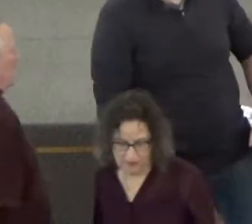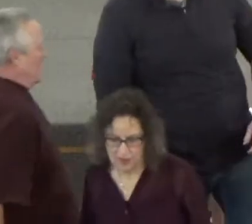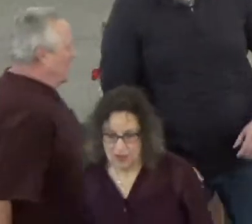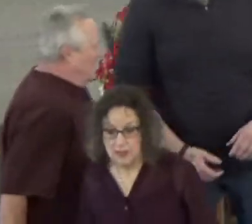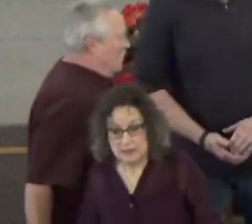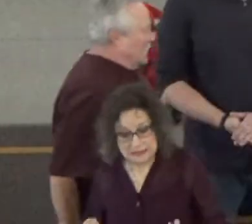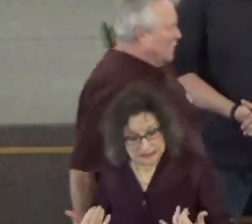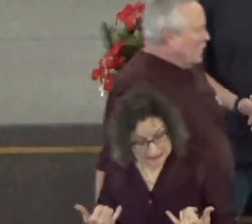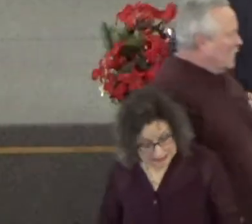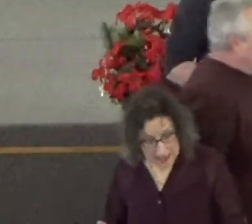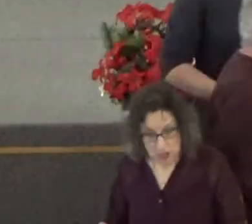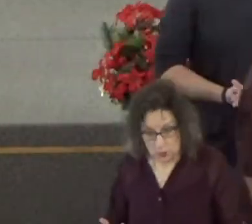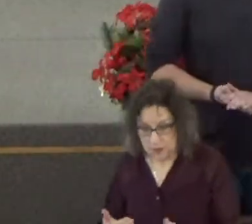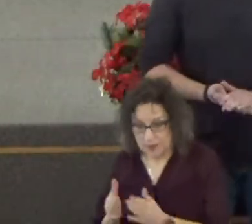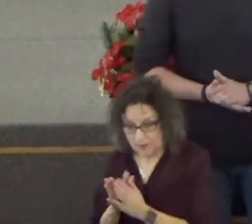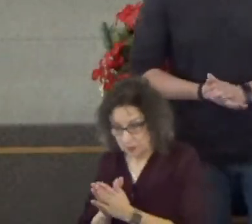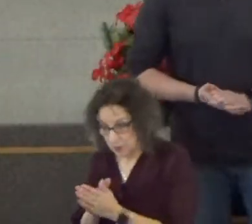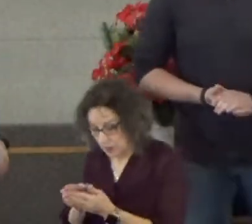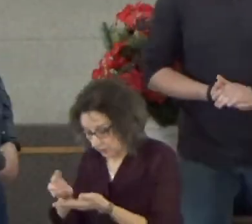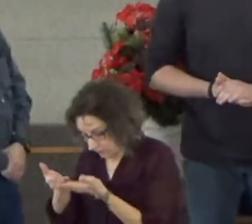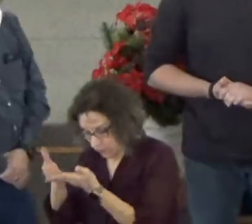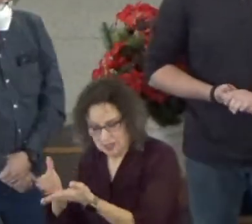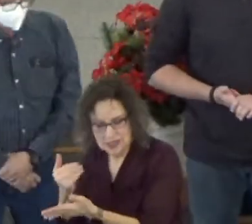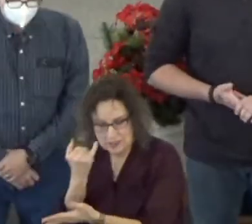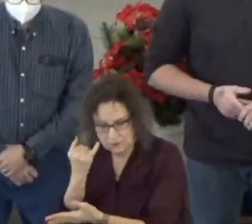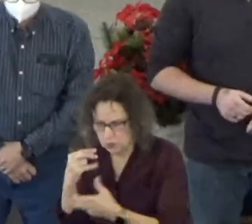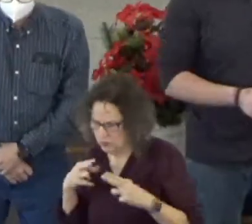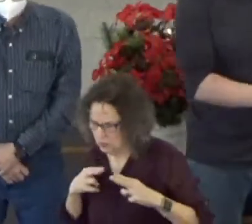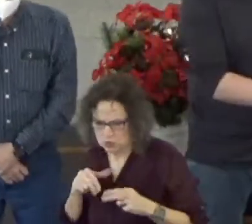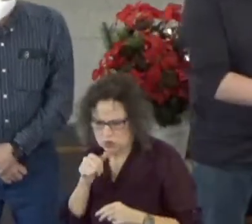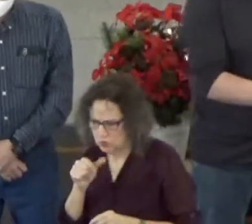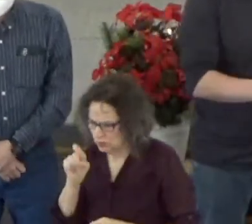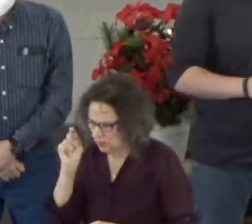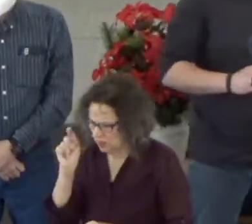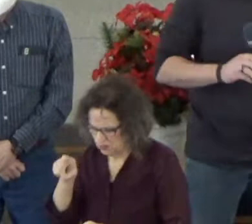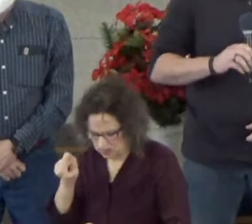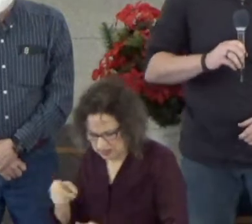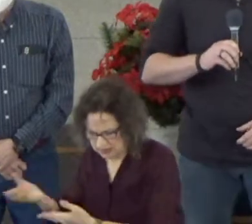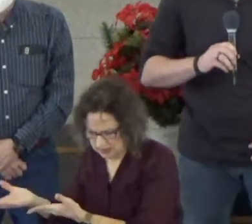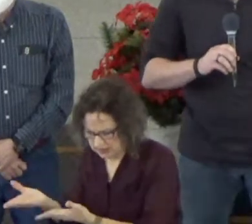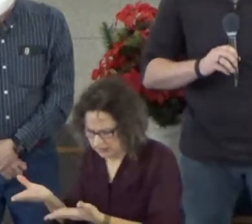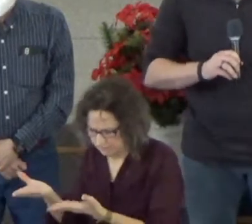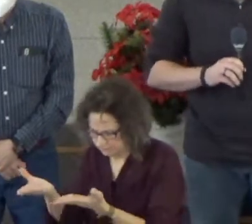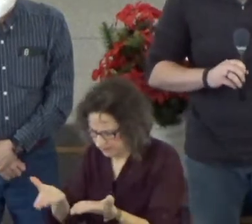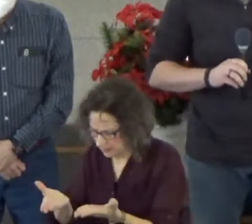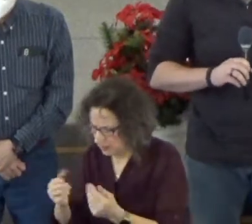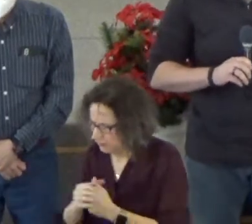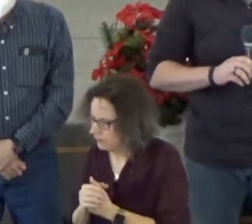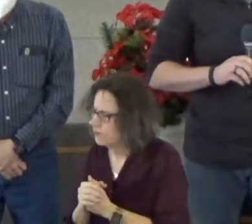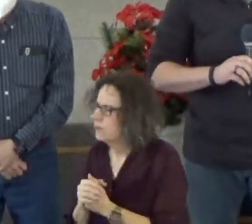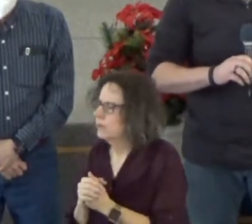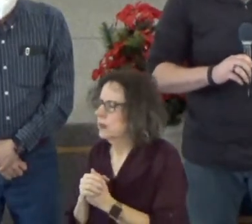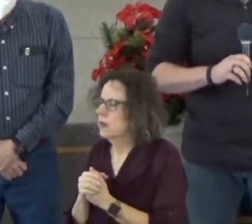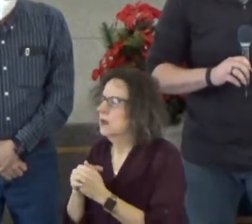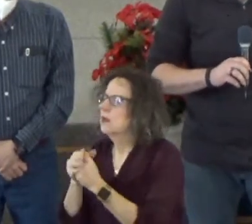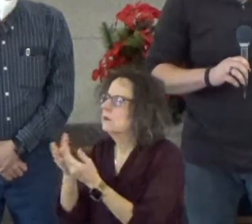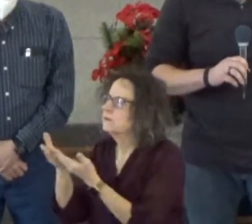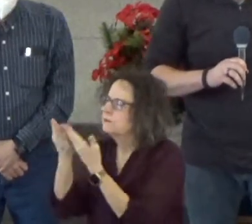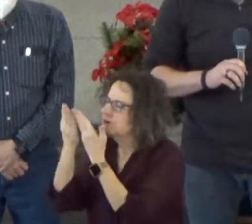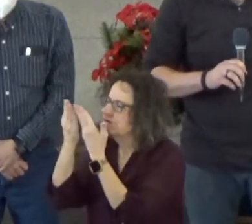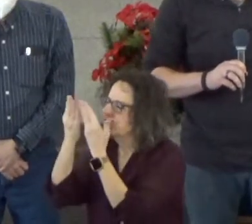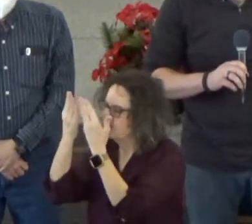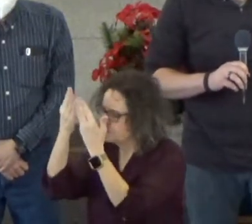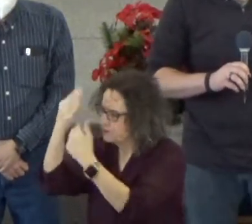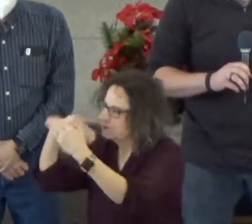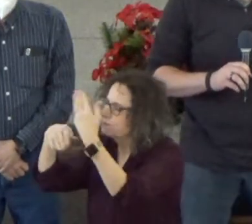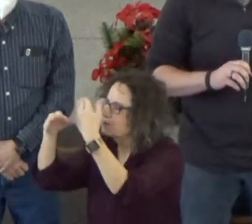We'll now have a prayer for the offering. If you're a guest, don't feel obligated to give. Let's pray. Dear righteous and most